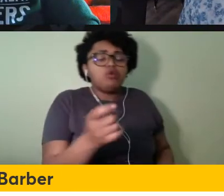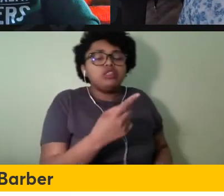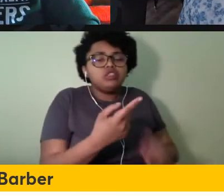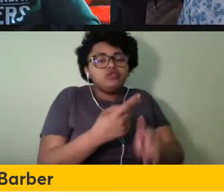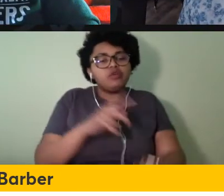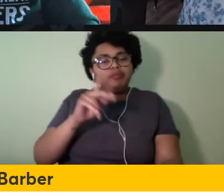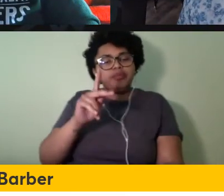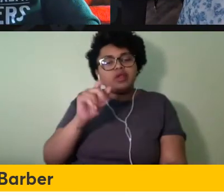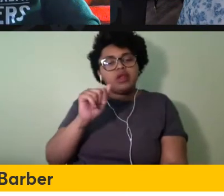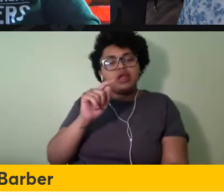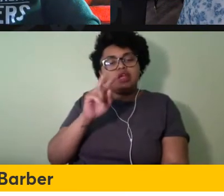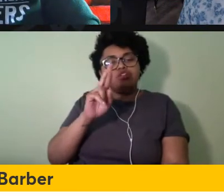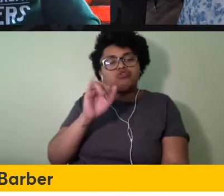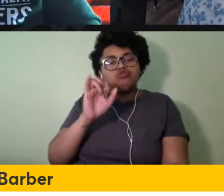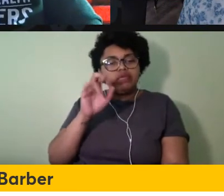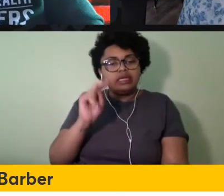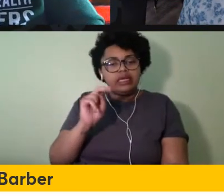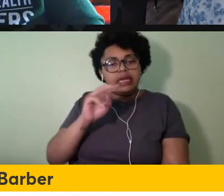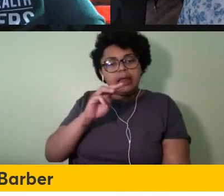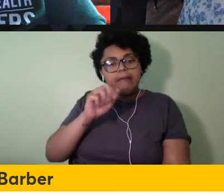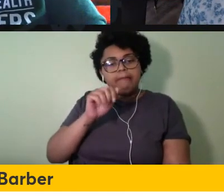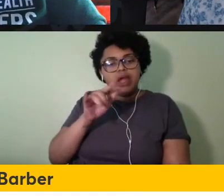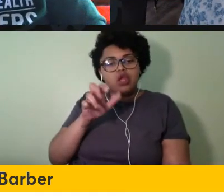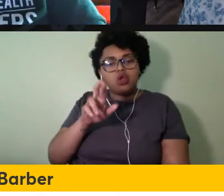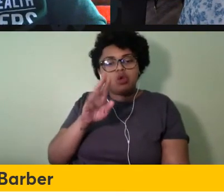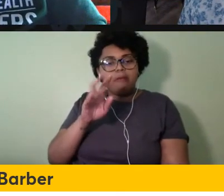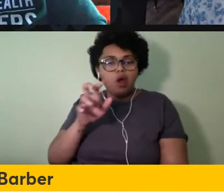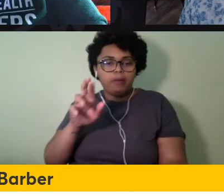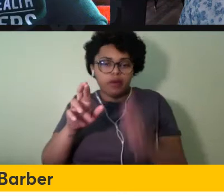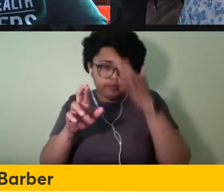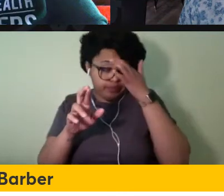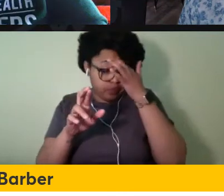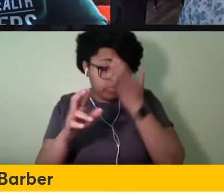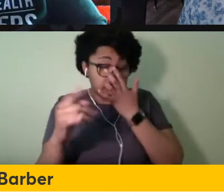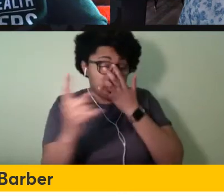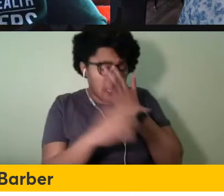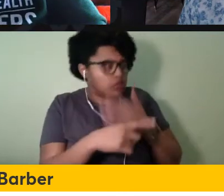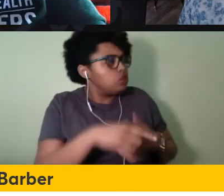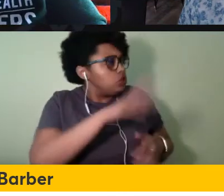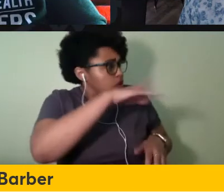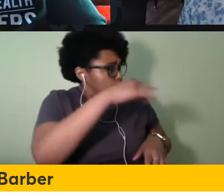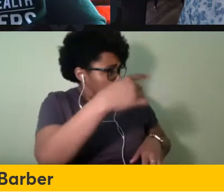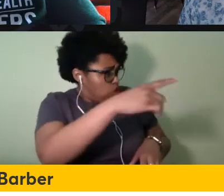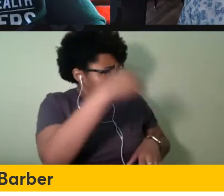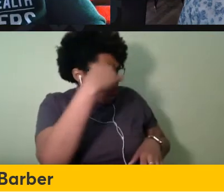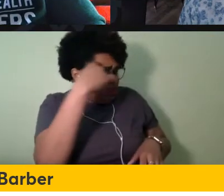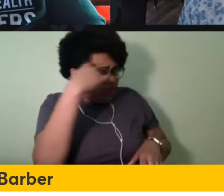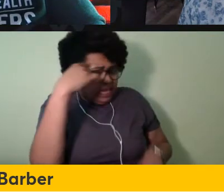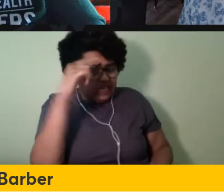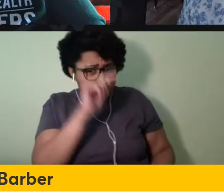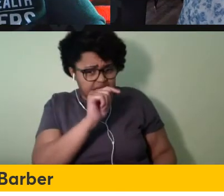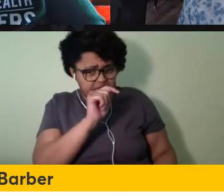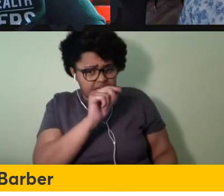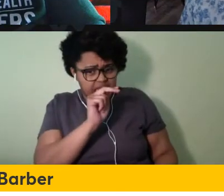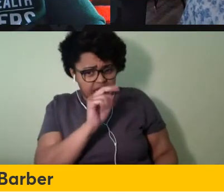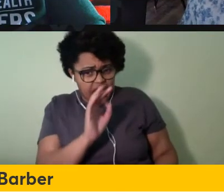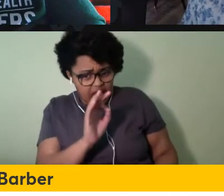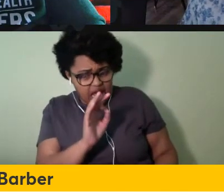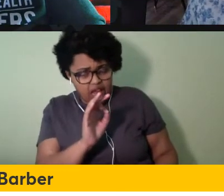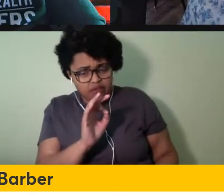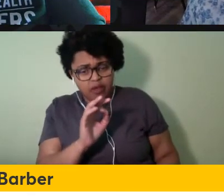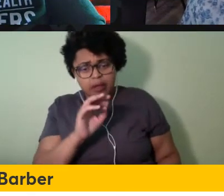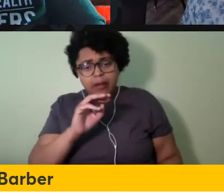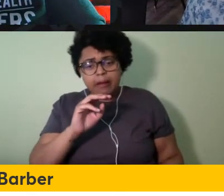Catherine Mayer Barber asking, do you think TNF-alpha receptor mechanisms